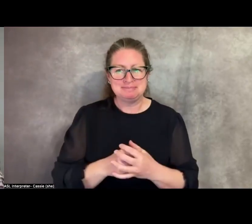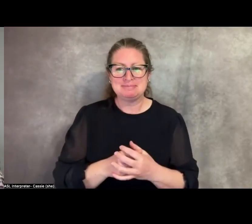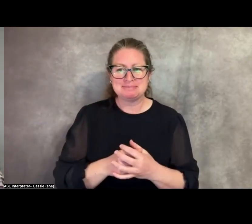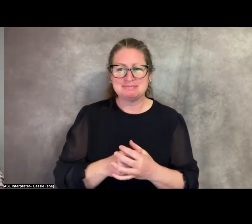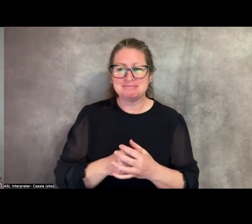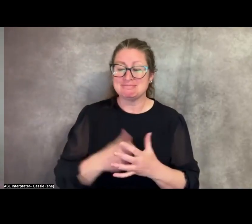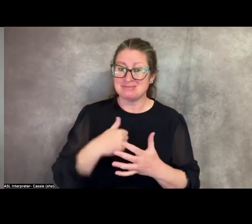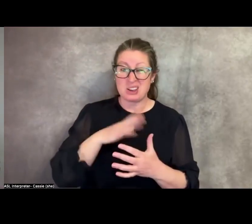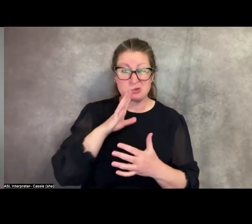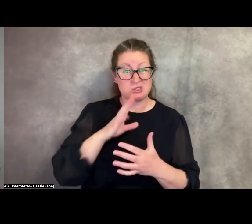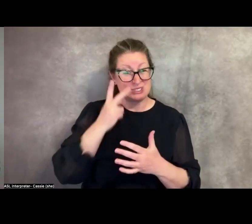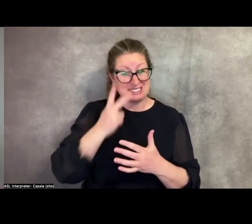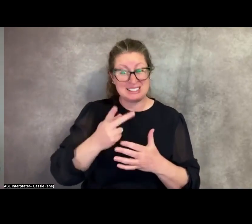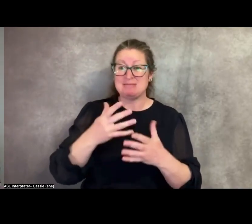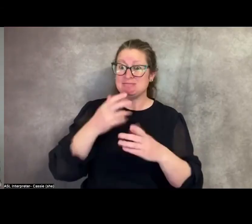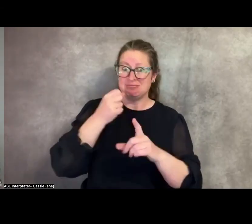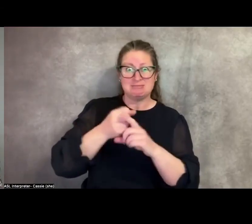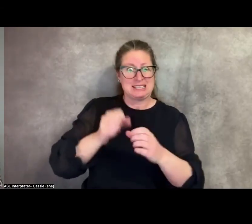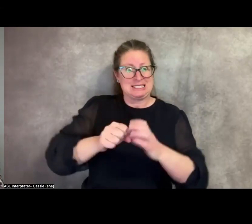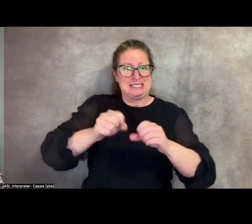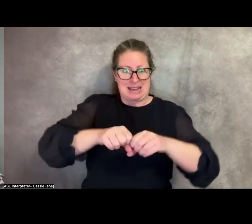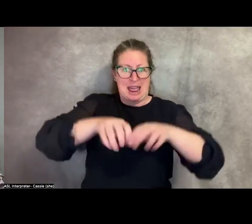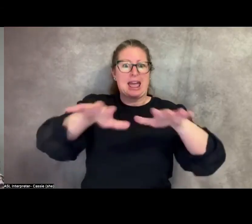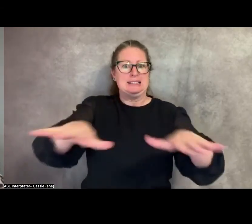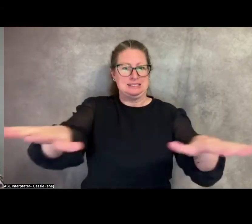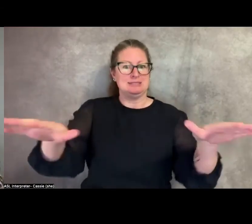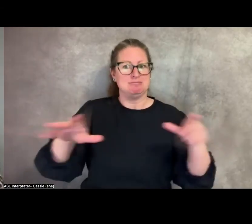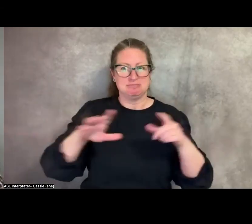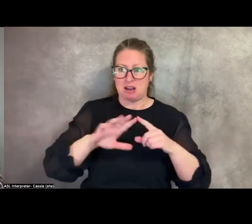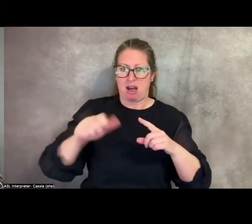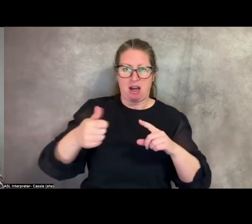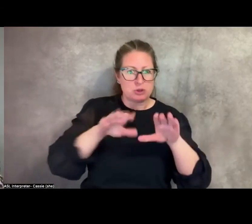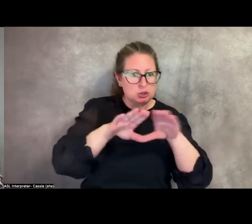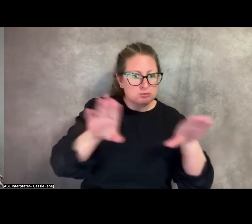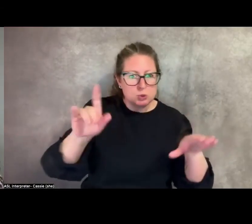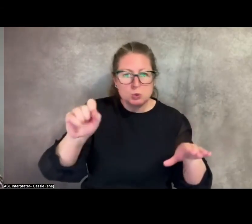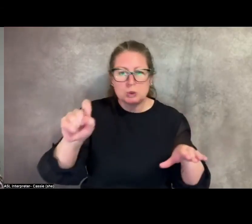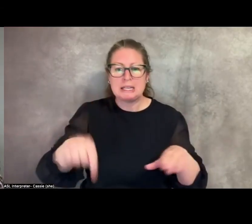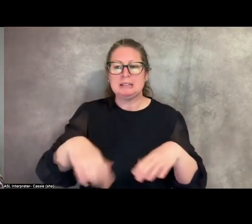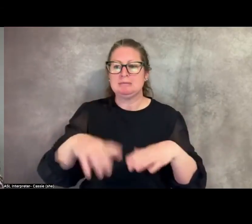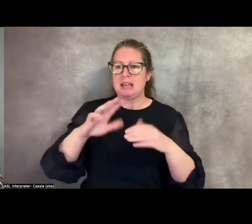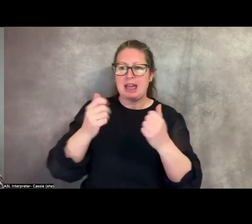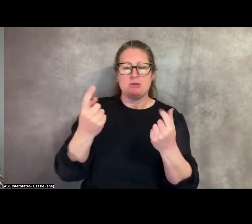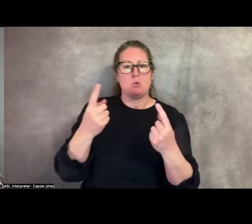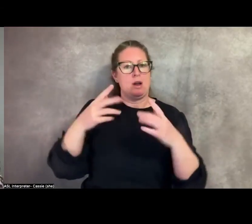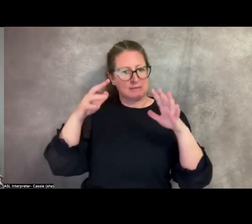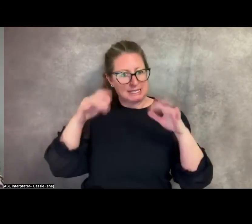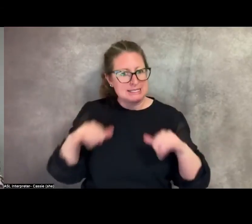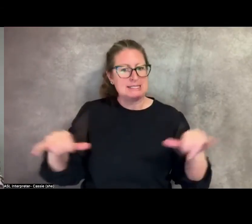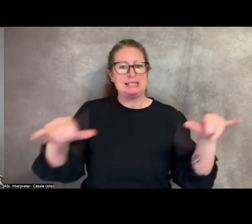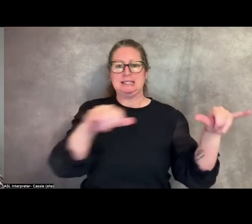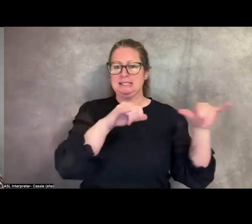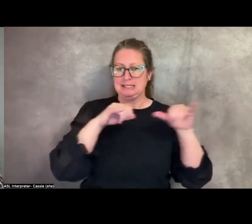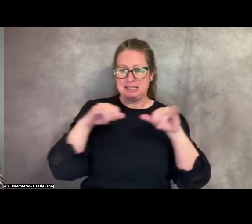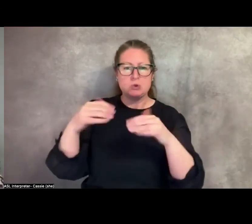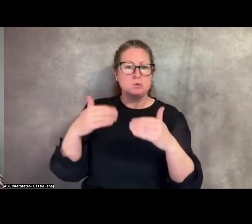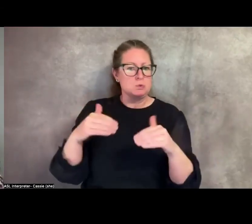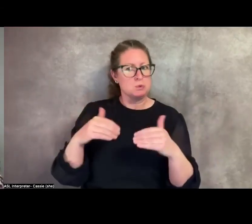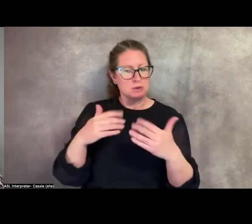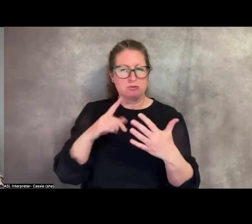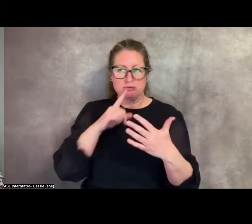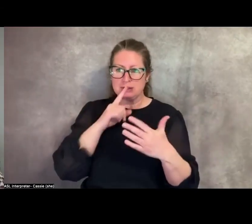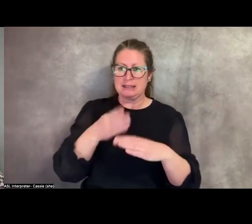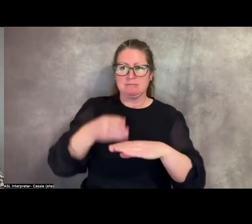love to see it extended to the other units. To have everyone being consistent would make a great